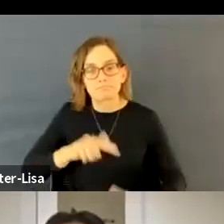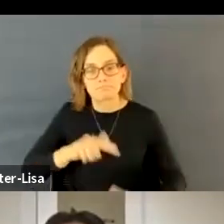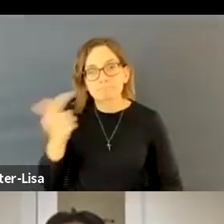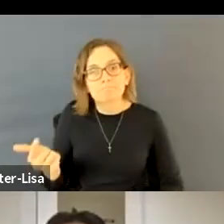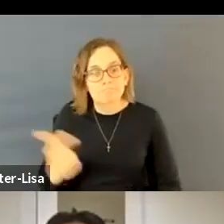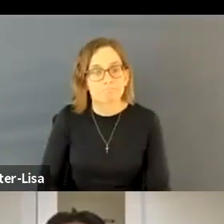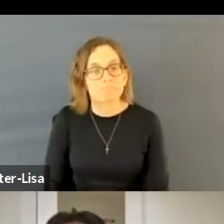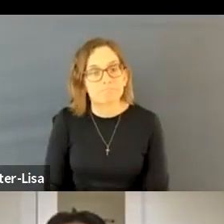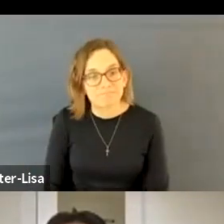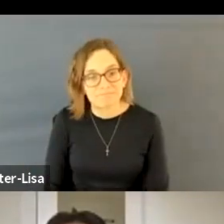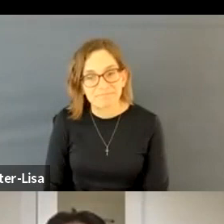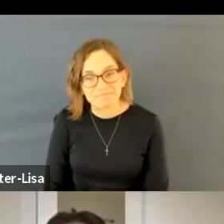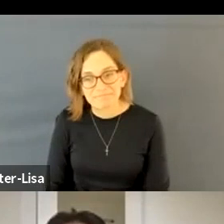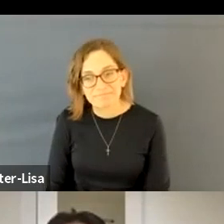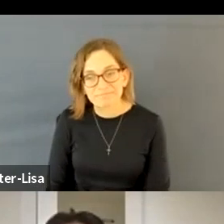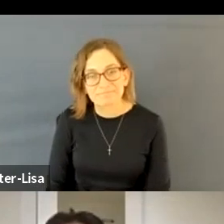Kellen.